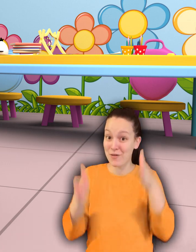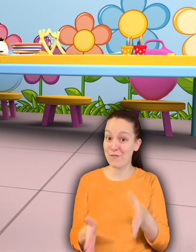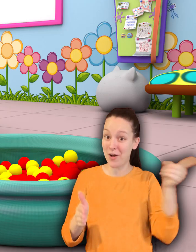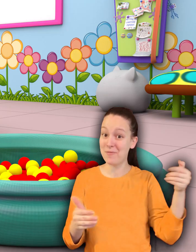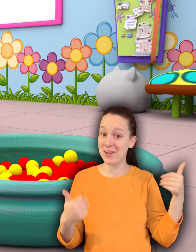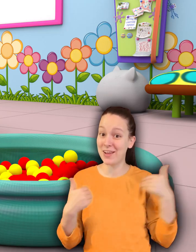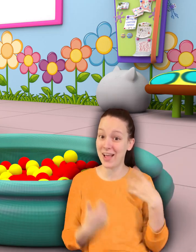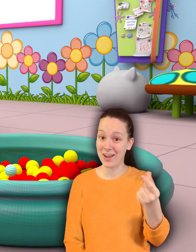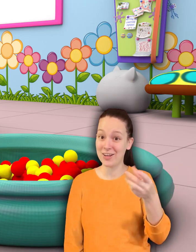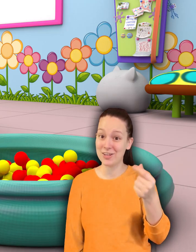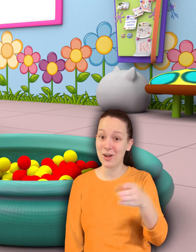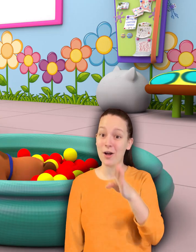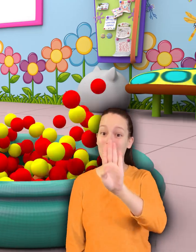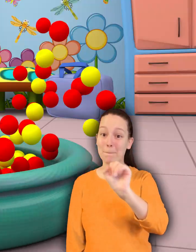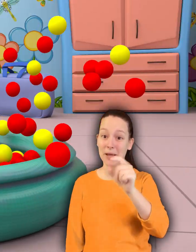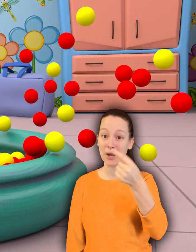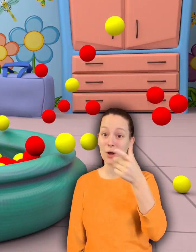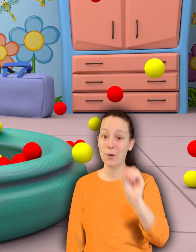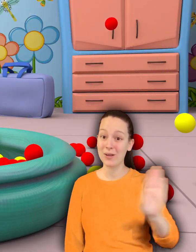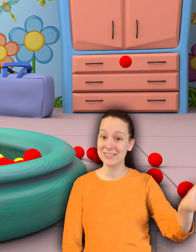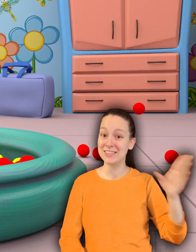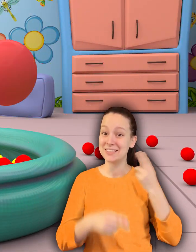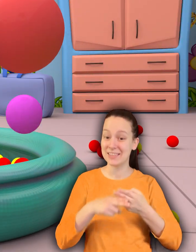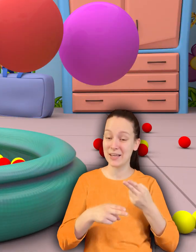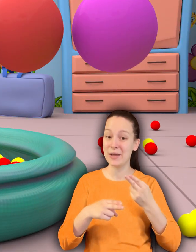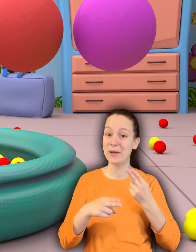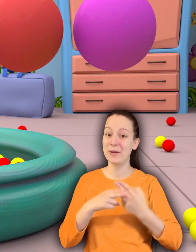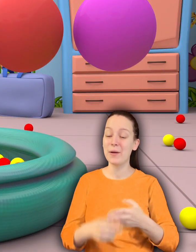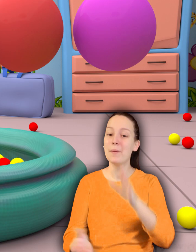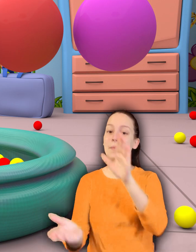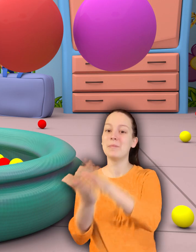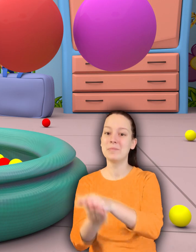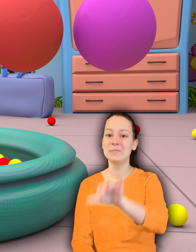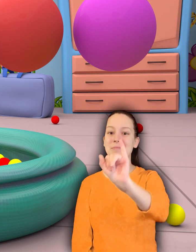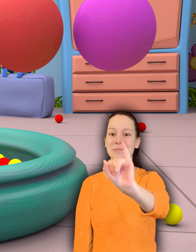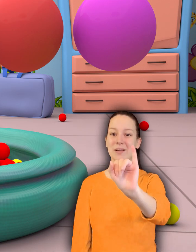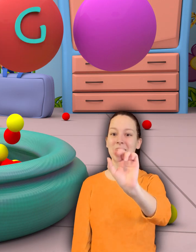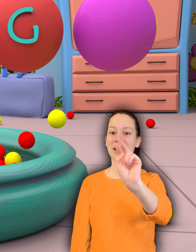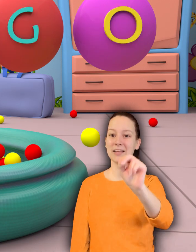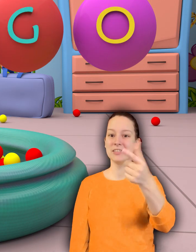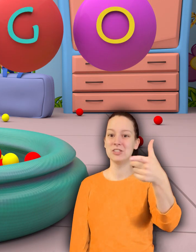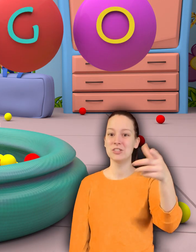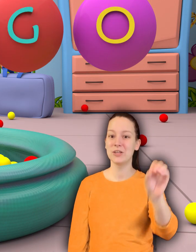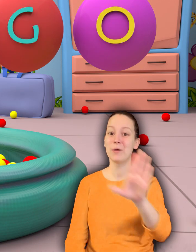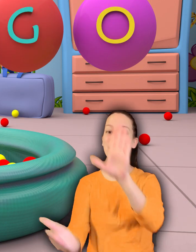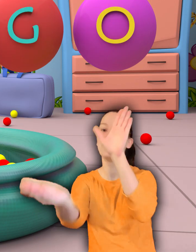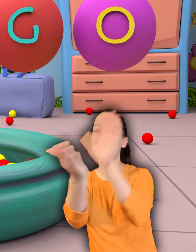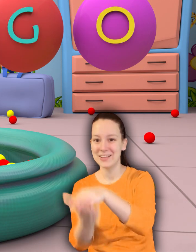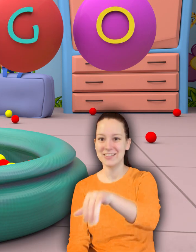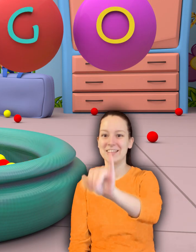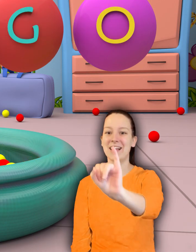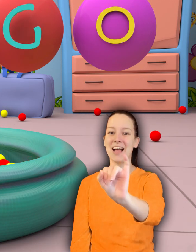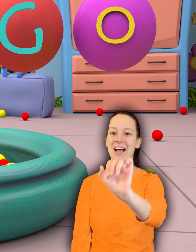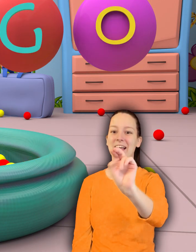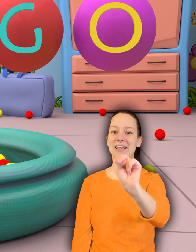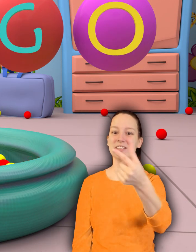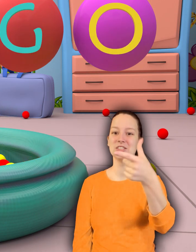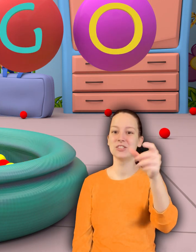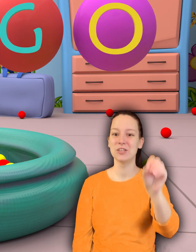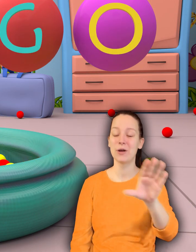there was a farmer who had a dog and Bingo was his name-o i-n-g-o